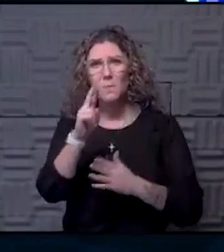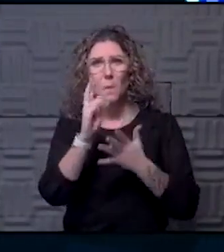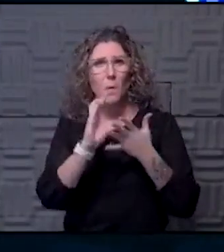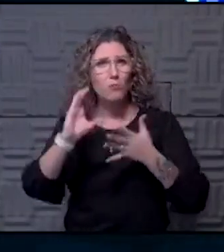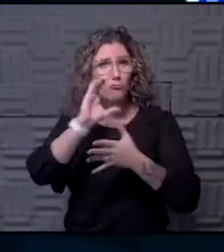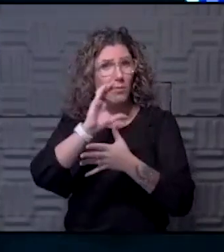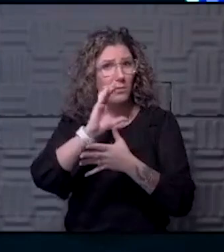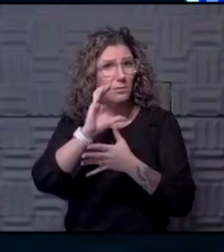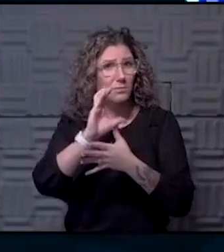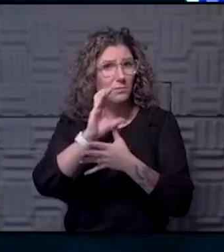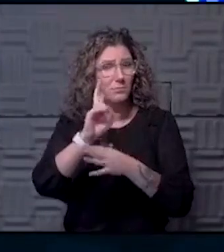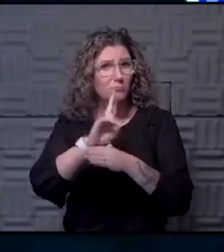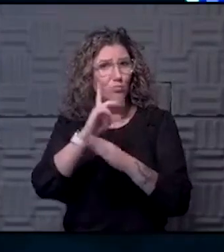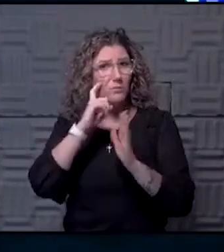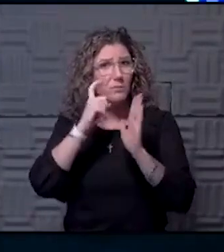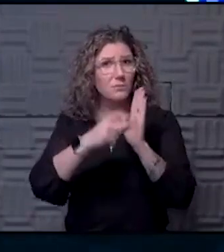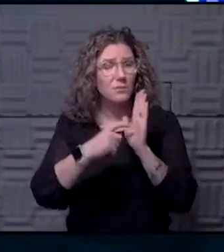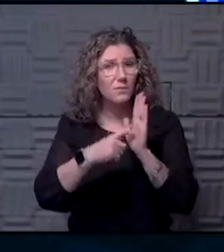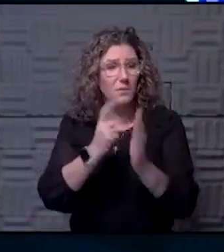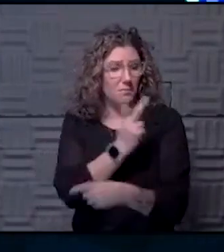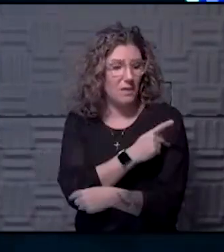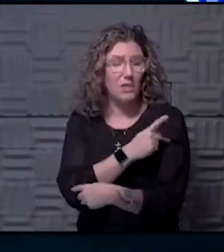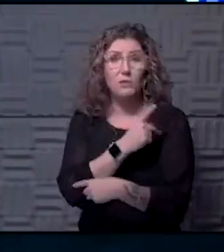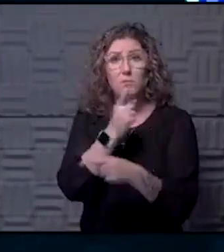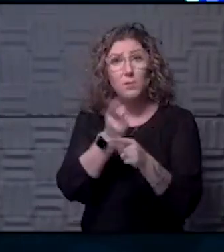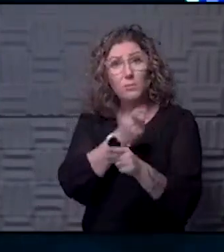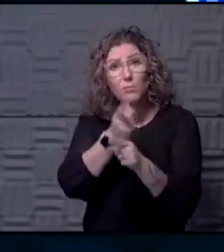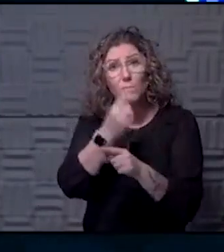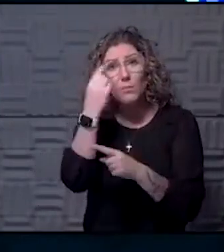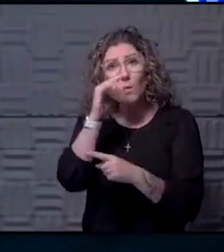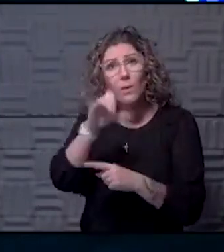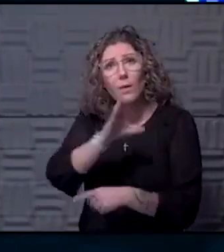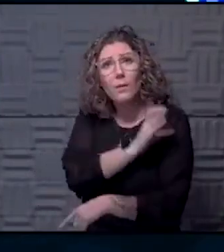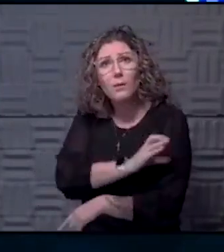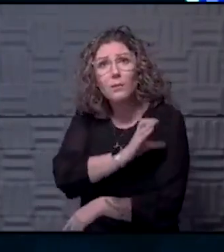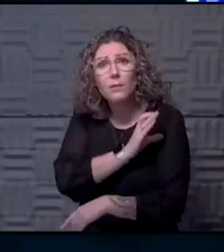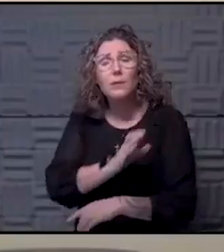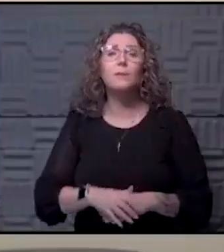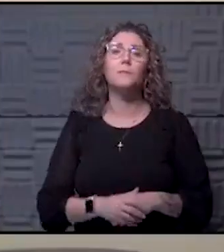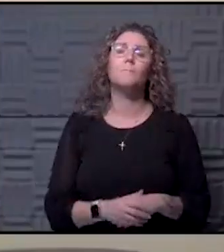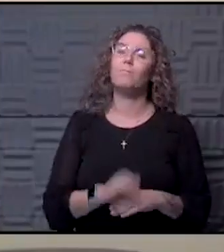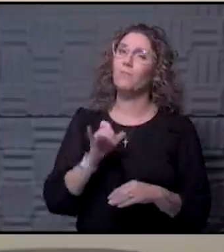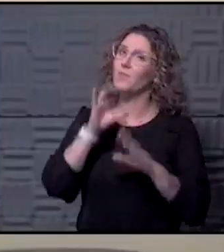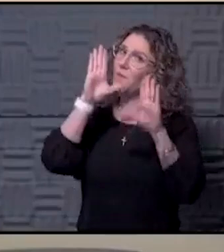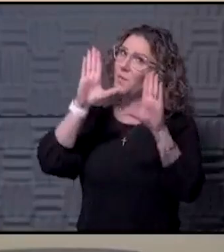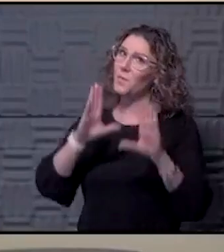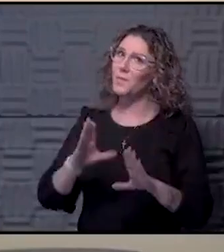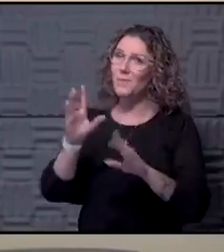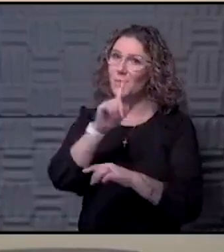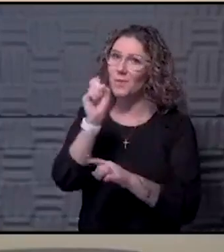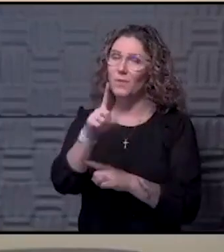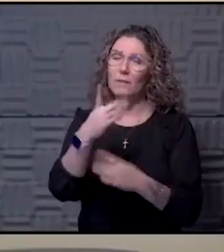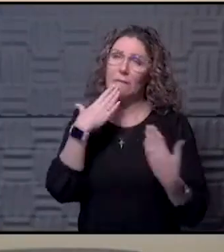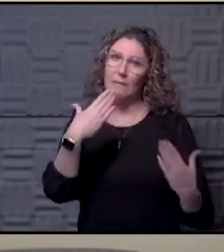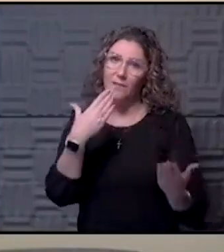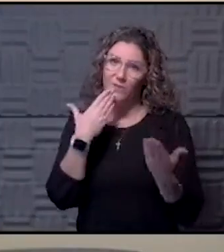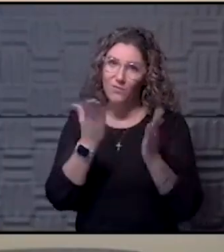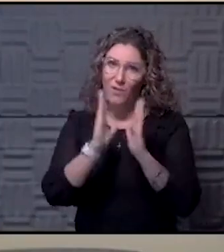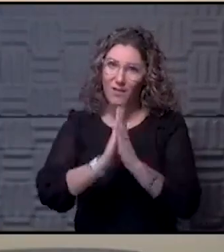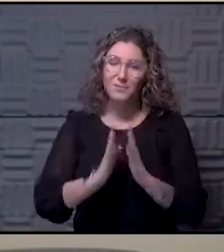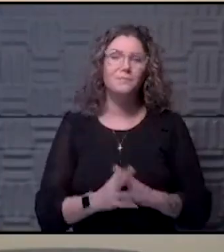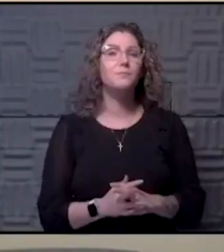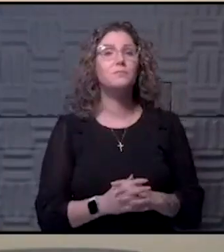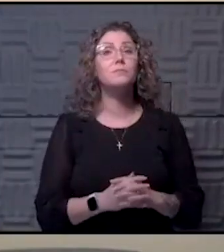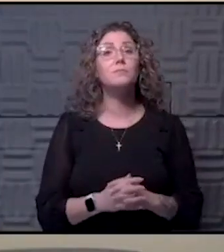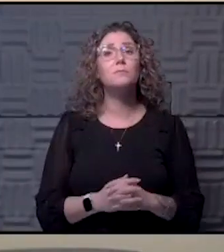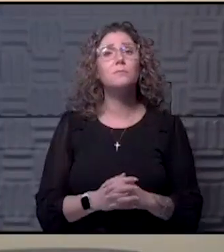that you use to identify patients who would be appropriate for the clinic? Yeah, that's a great question. Thank you for asking that. So we are